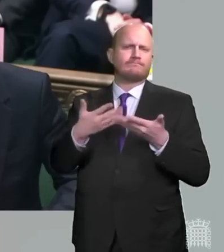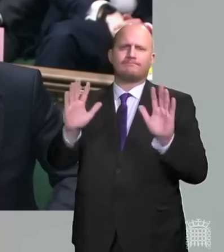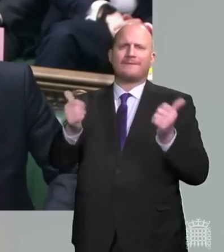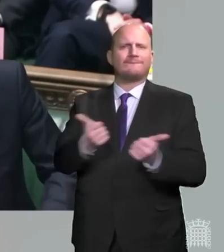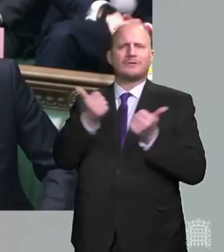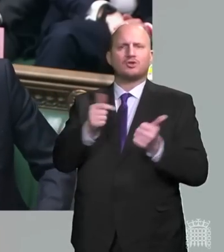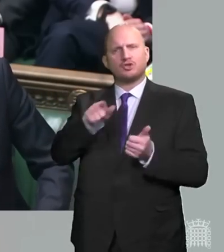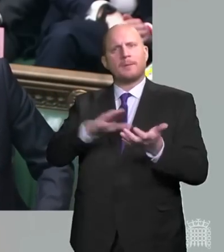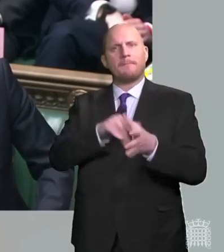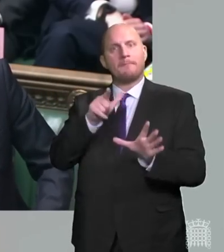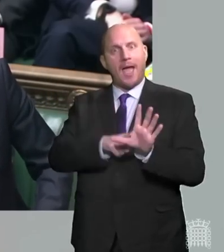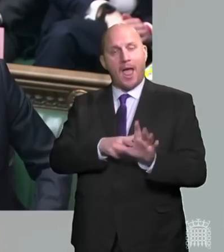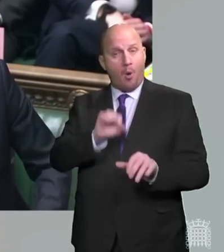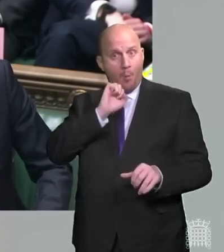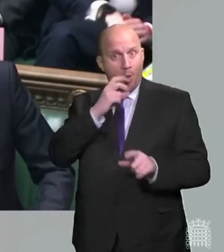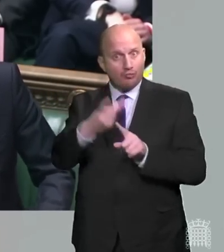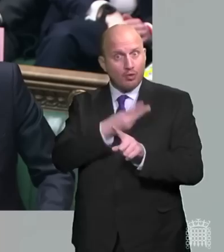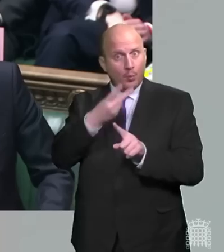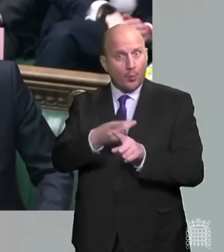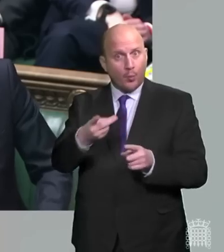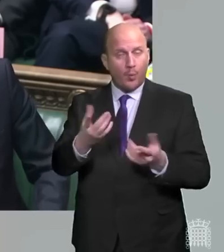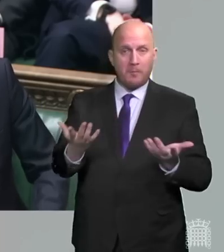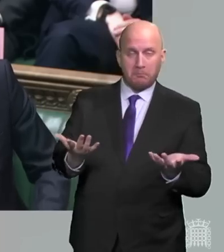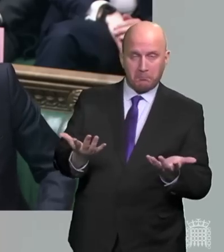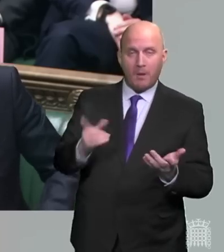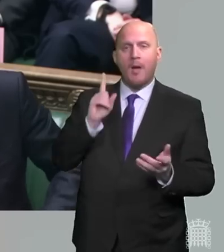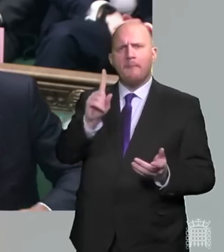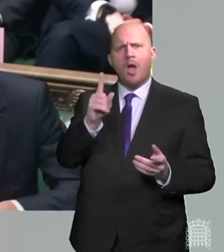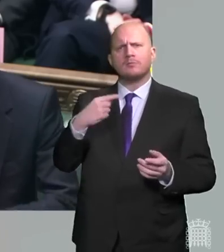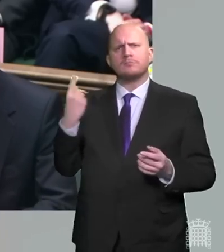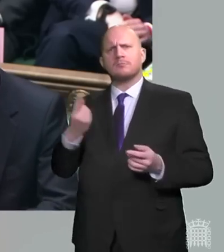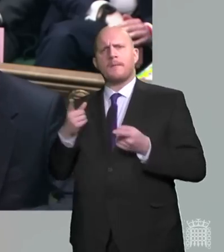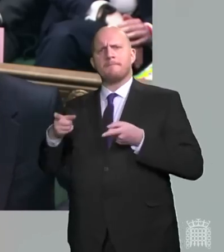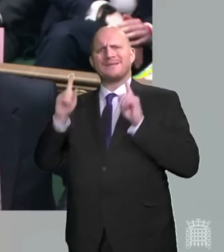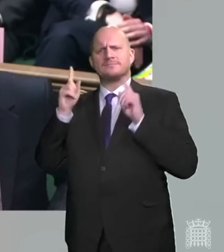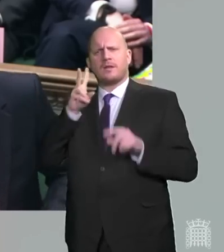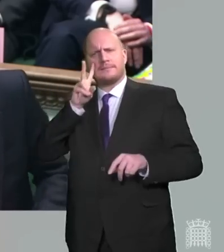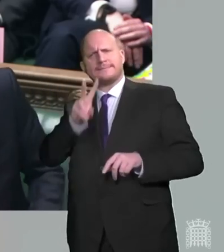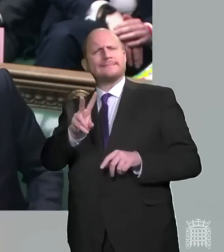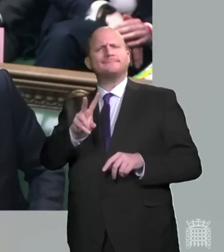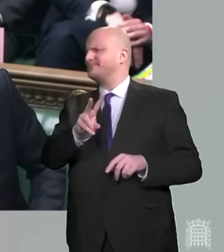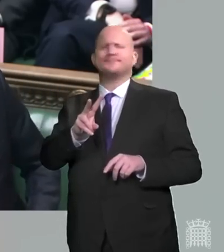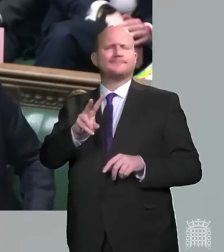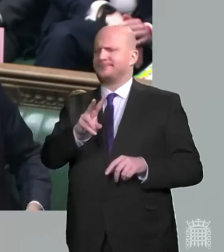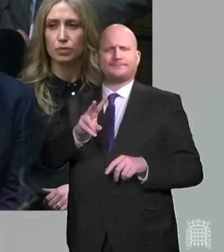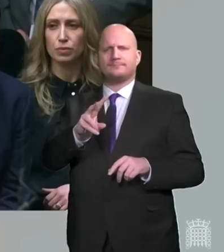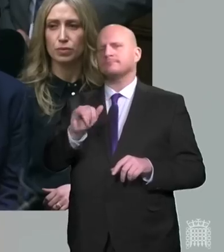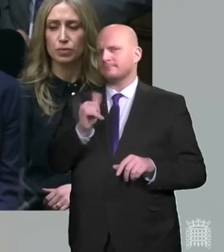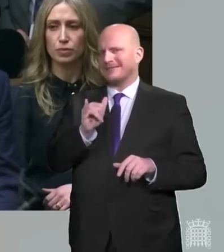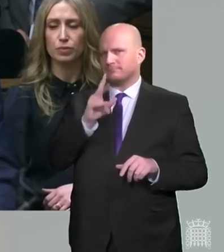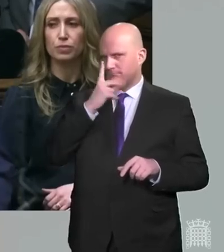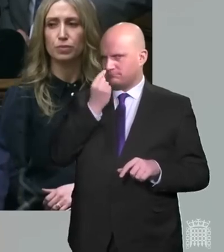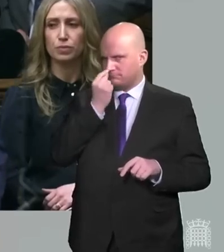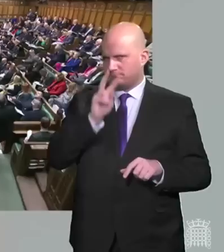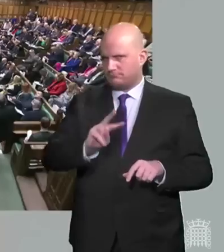currently discussions about that new contract, if ministers conclude that the operator cannot be turned around, then other decisions may be made.